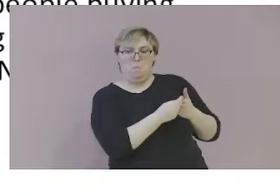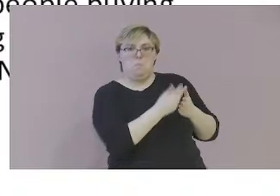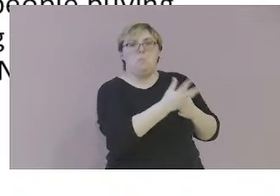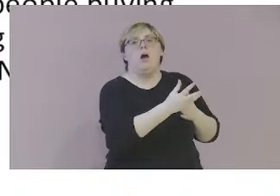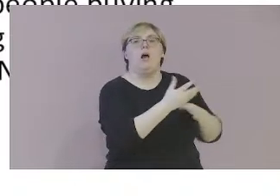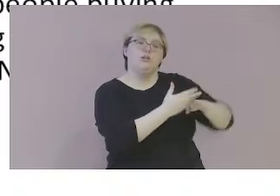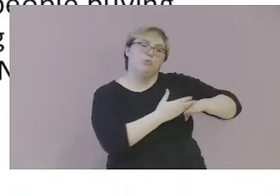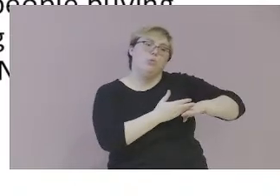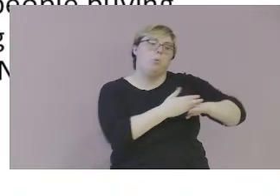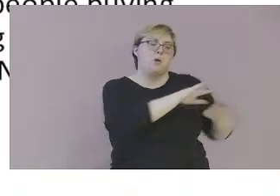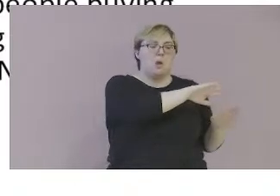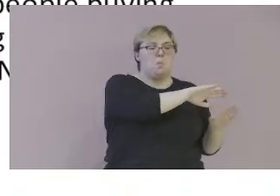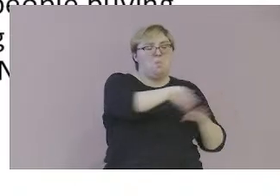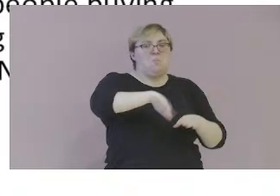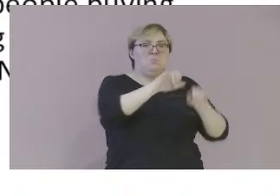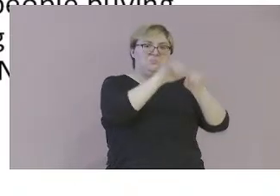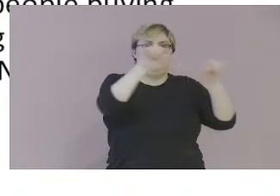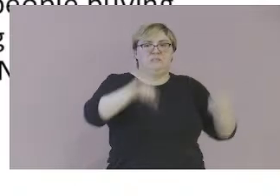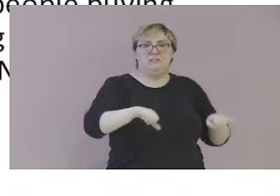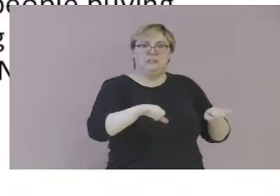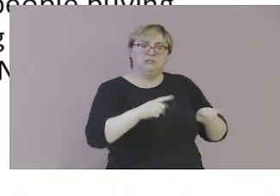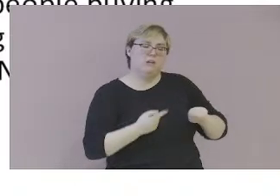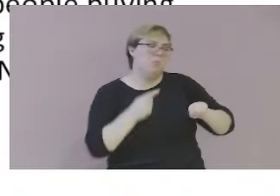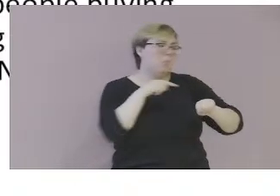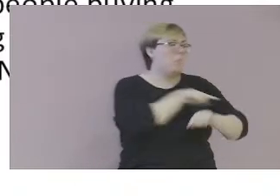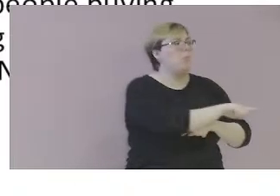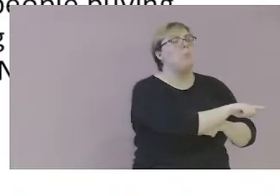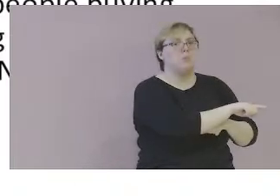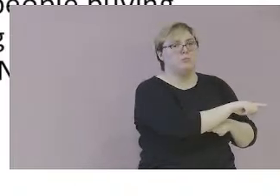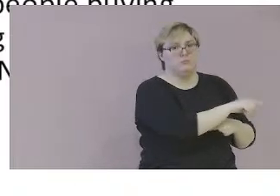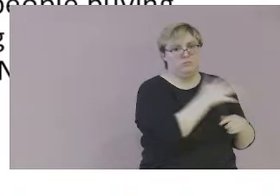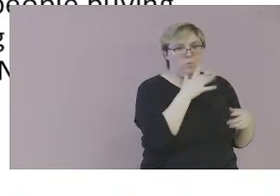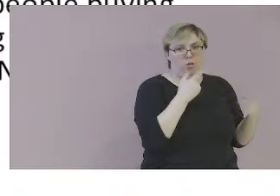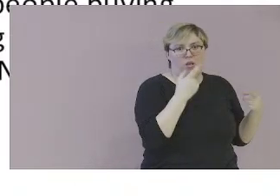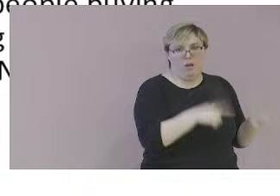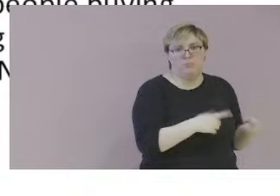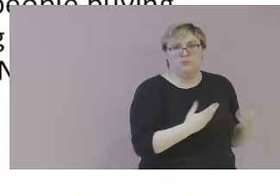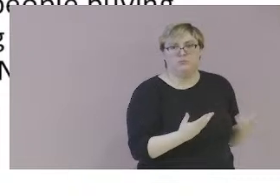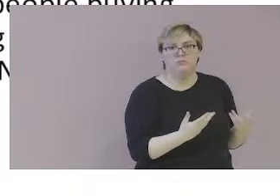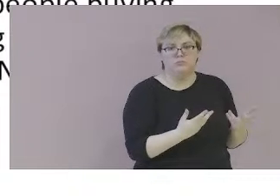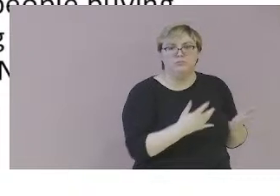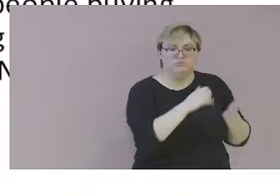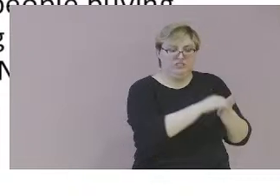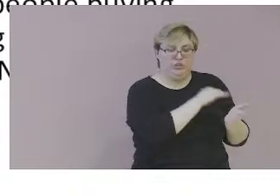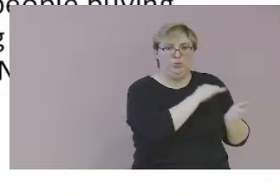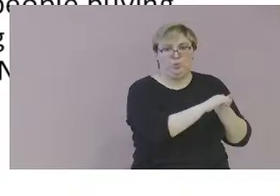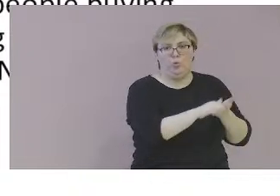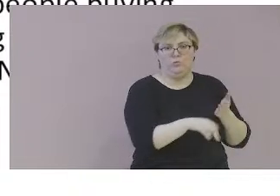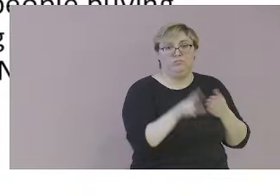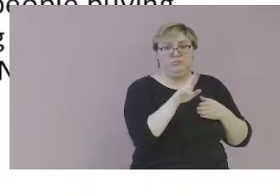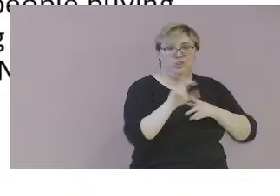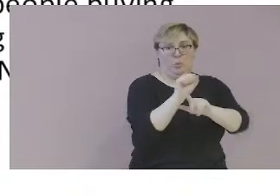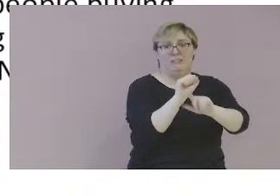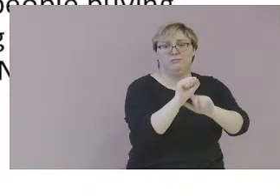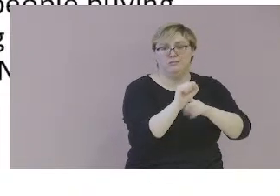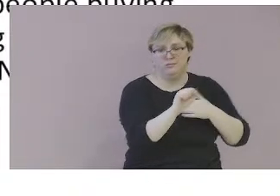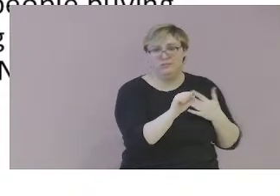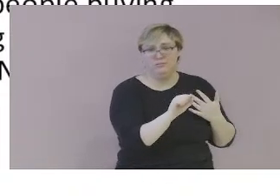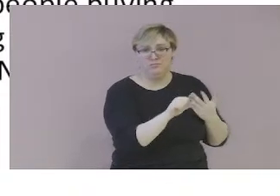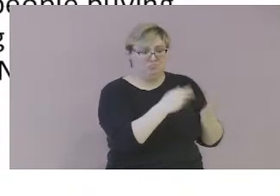ventilator clinics or some other deal? It's gonna happen, it's New York, it's the US, it's a capital, it's a market-driven system. This did